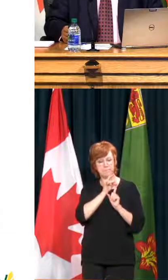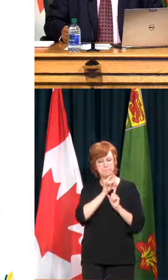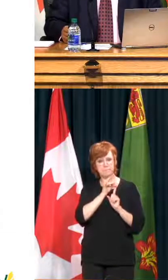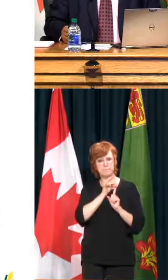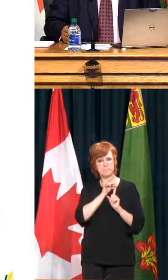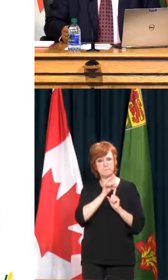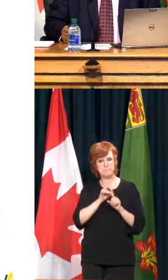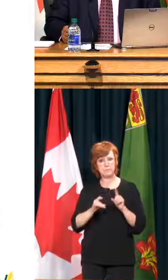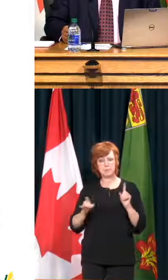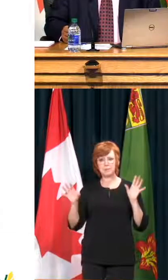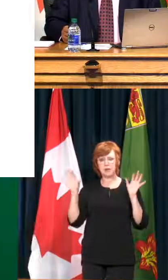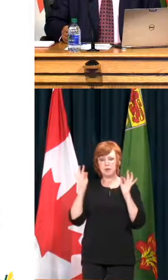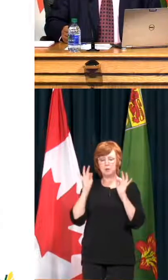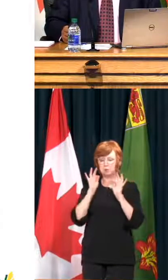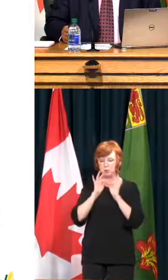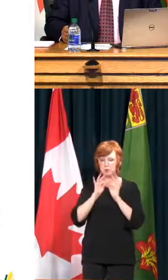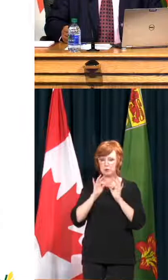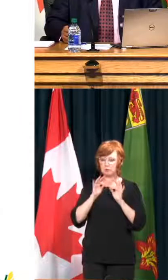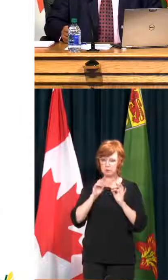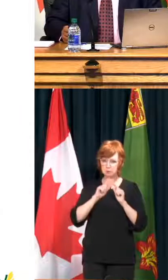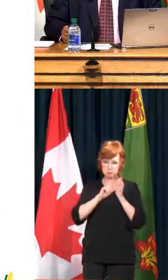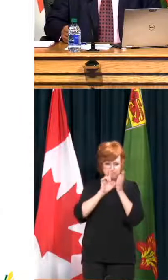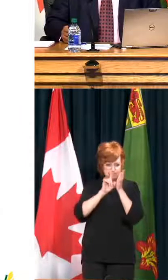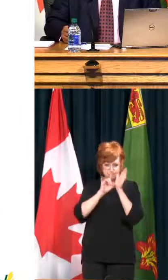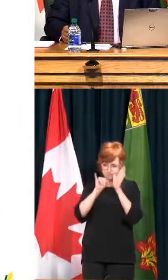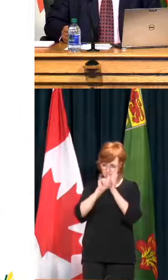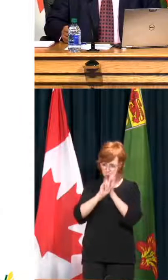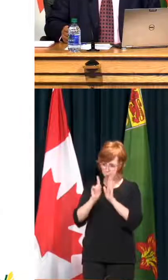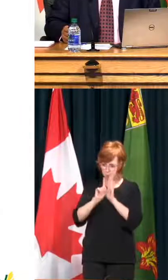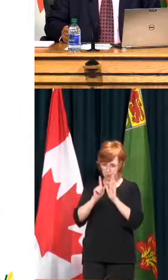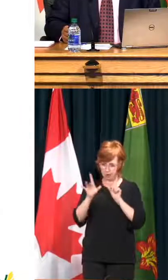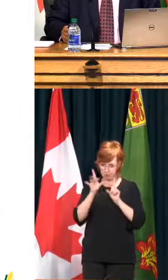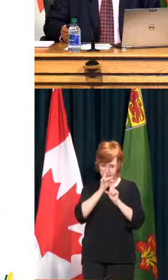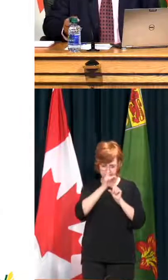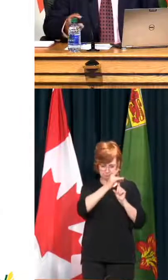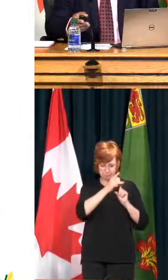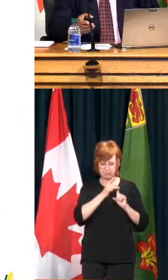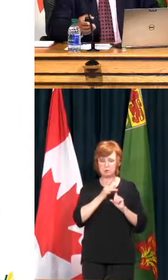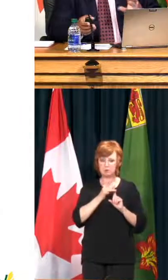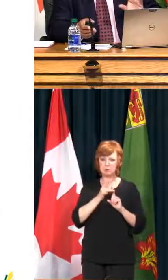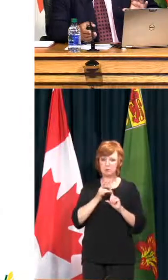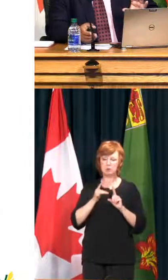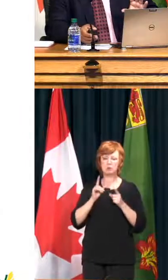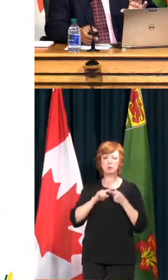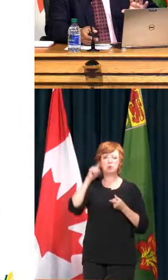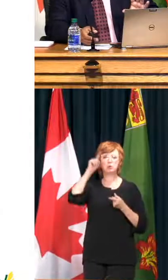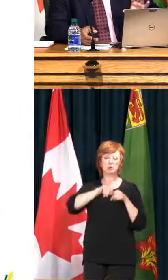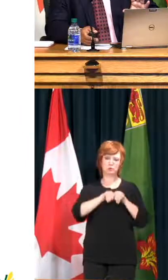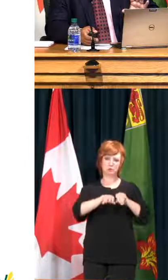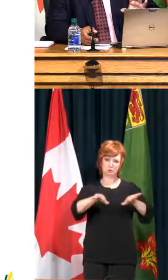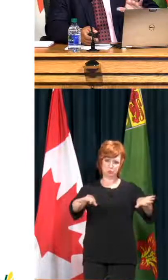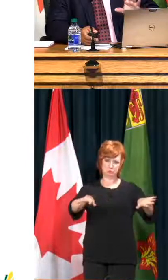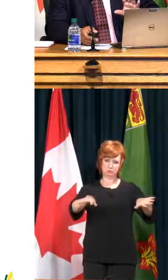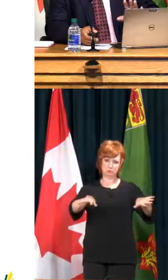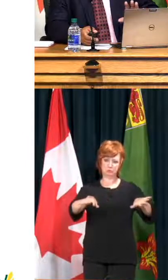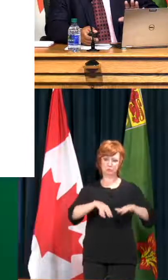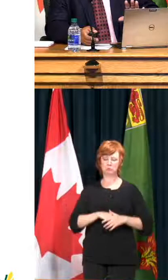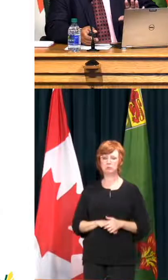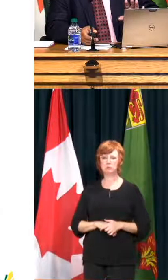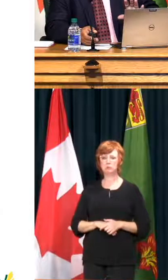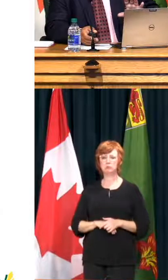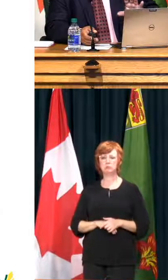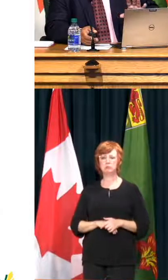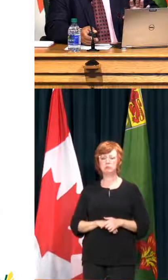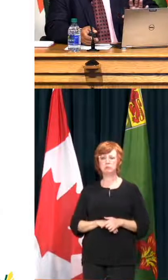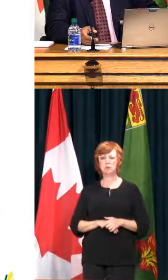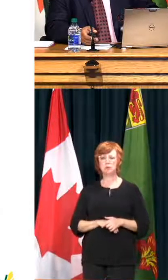the ability to control chains of transmission, and we just need to be conscious of that as well. Lower number of contacts